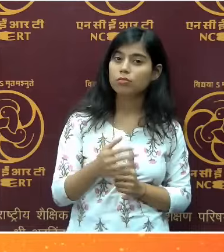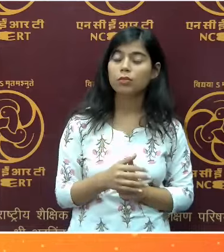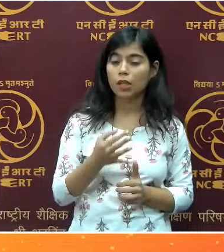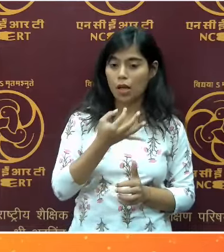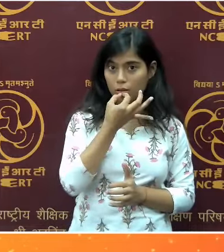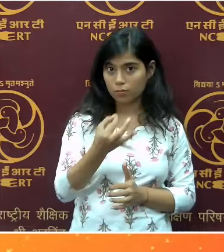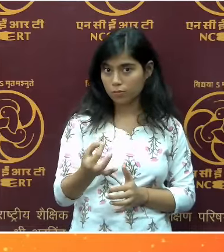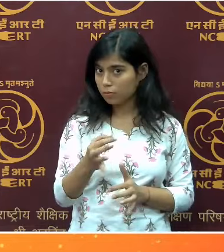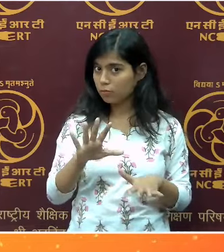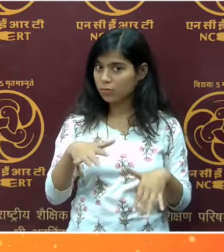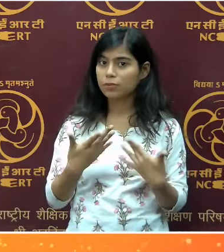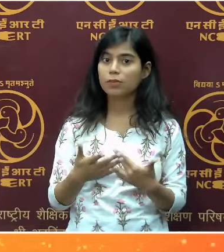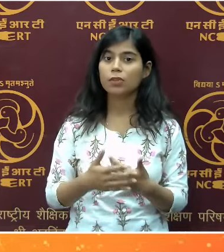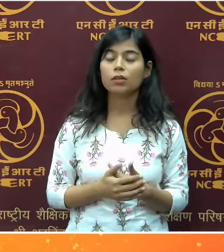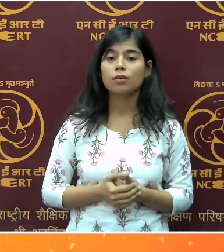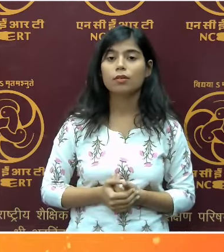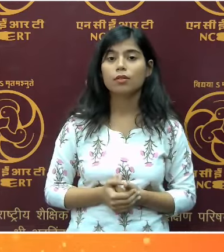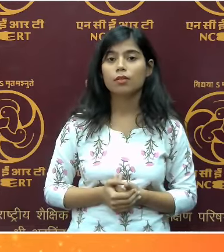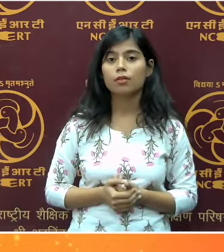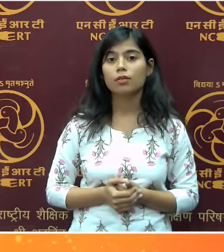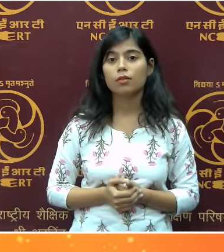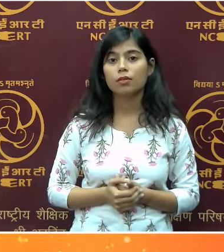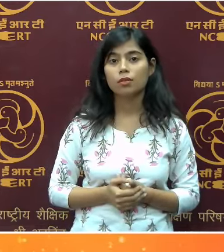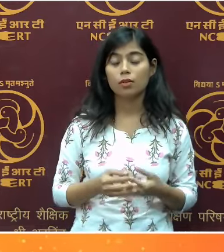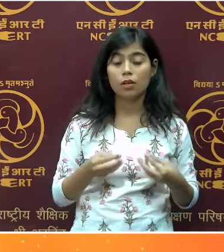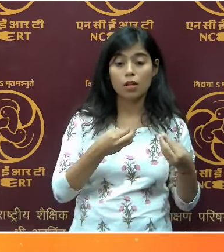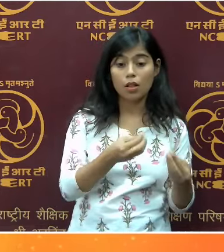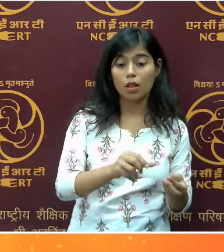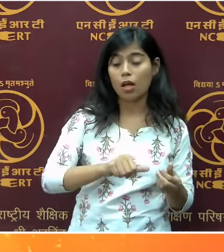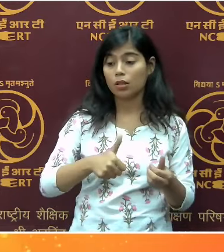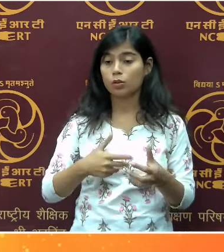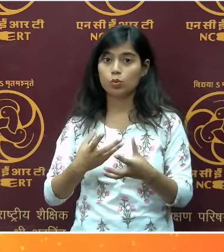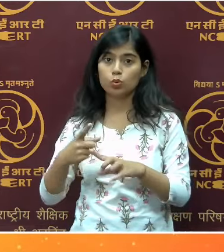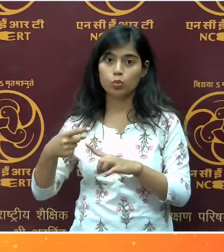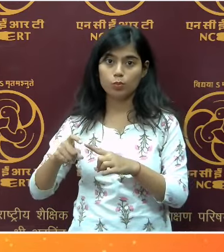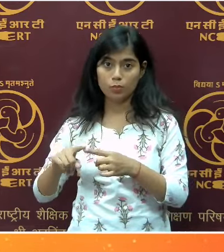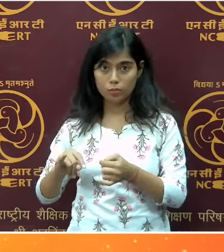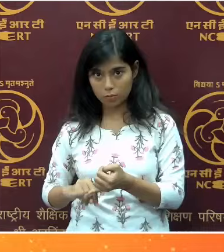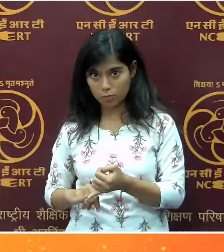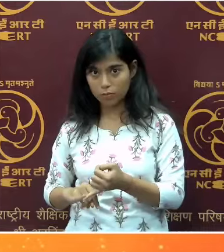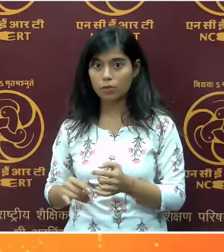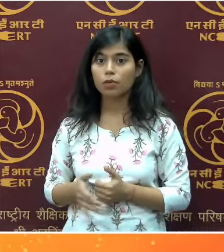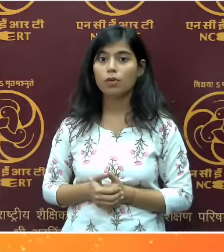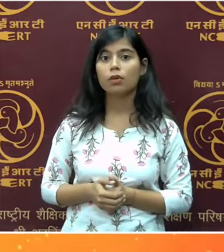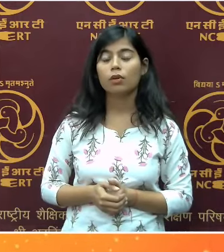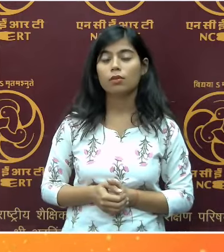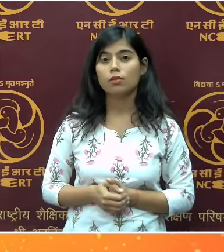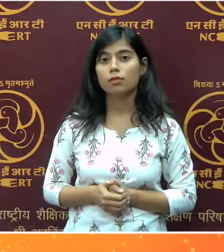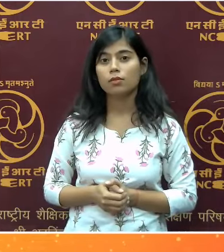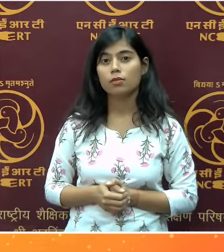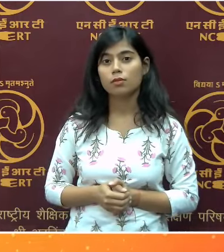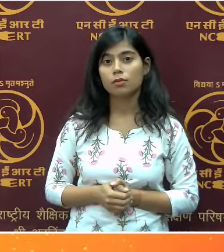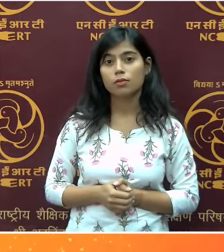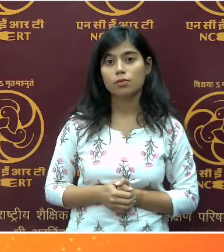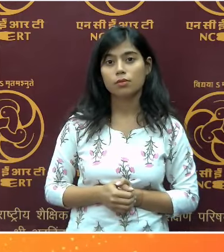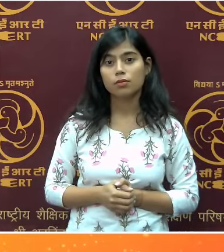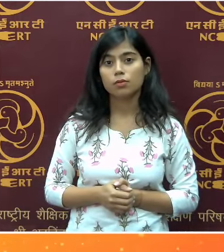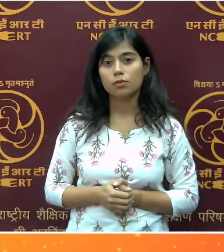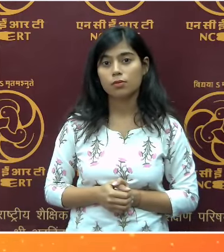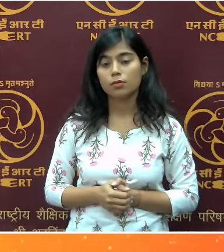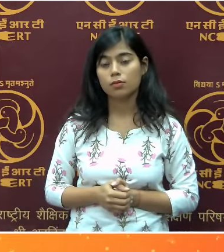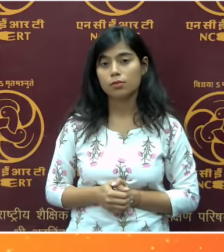ask any one of these by giving the other 2. For example, here in this problem they are